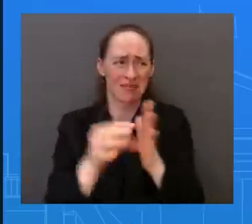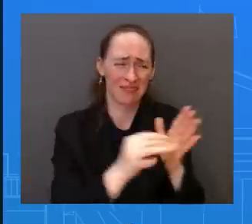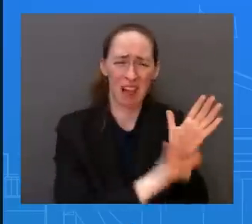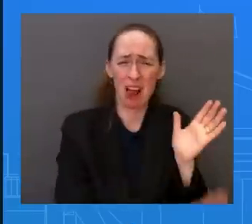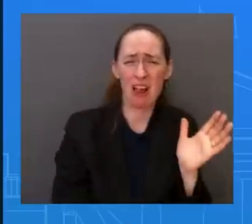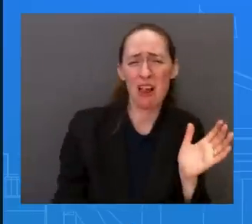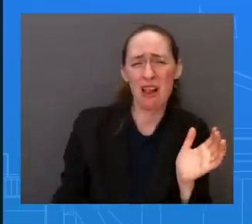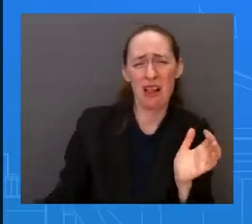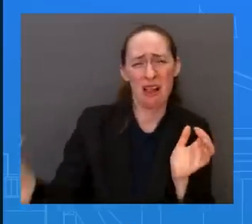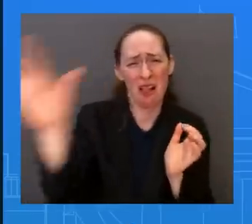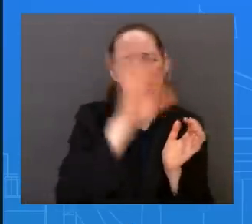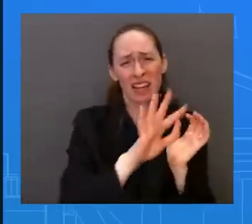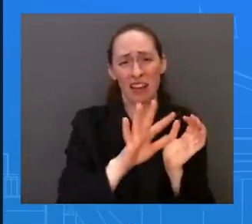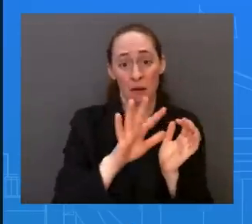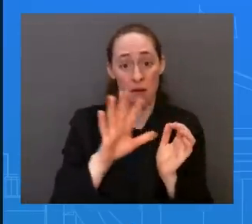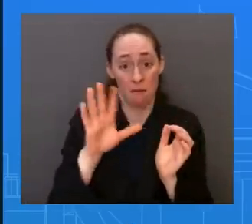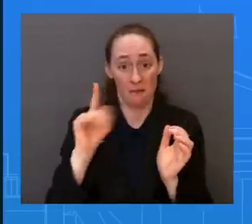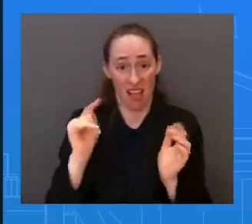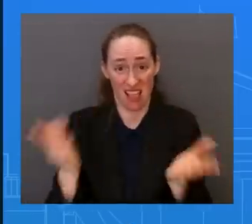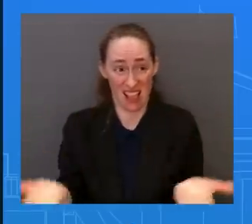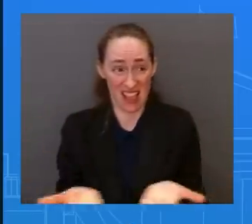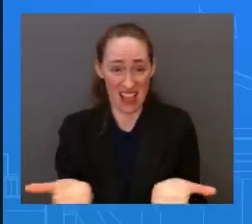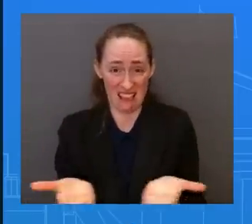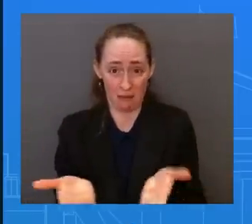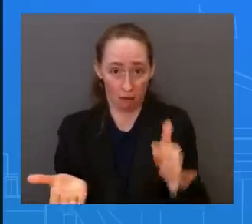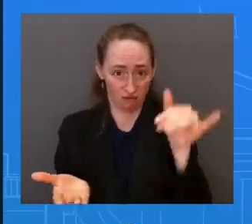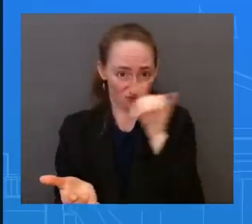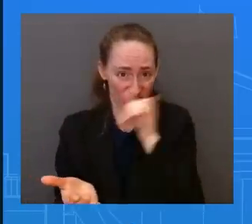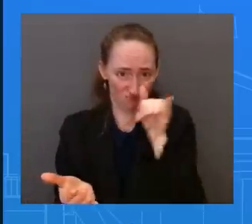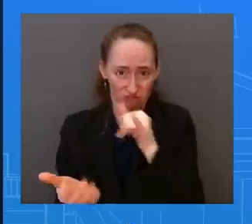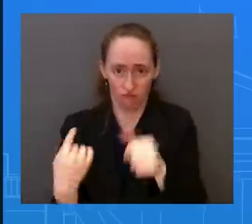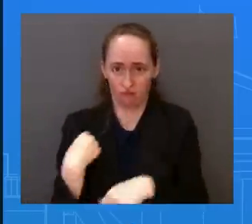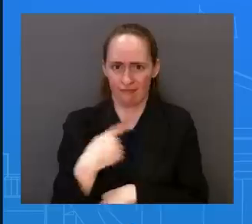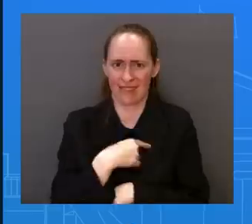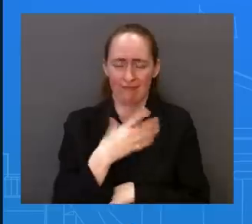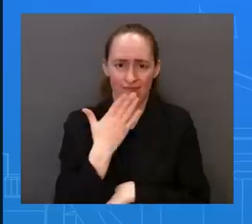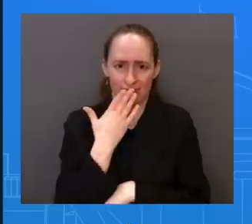resilient labor market recoveries with inflation coming down as well. So yeah, I think that